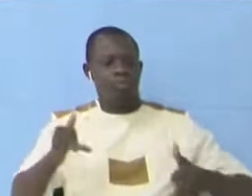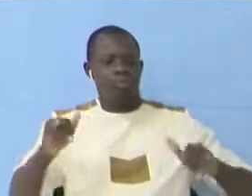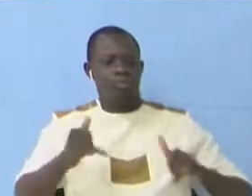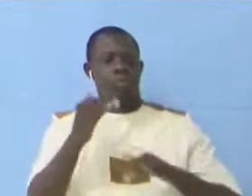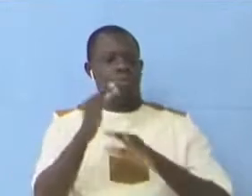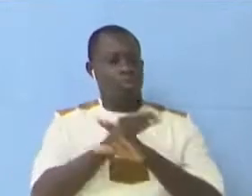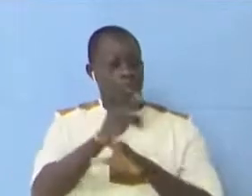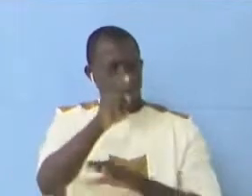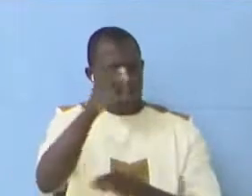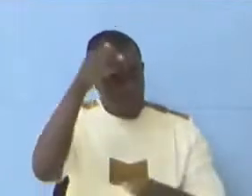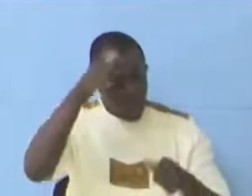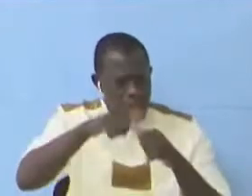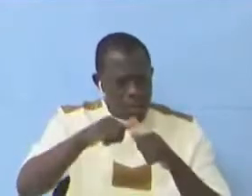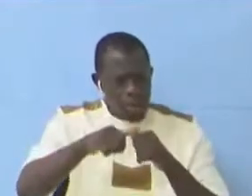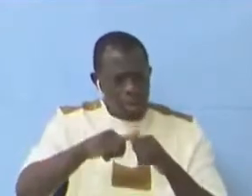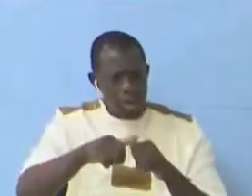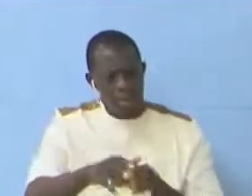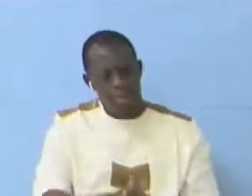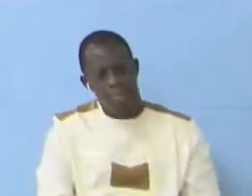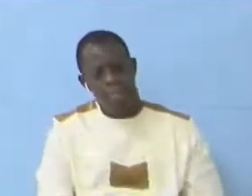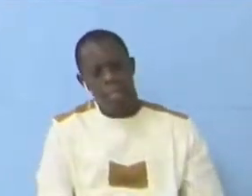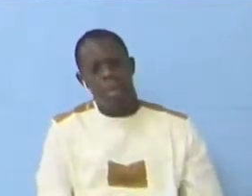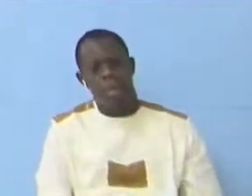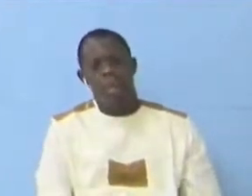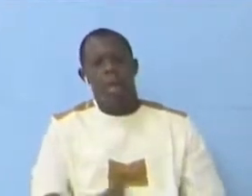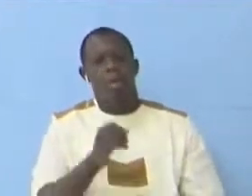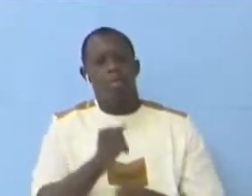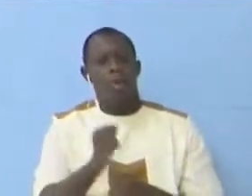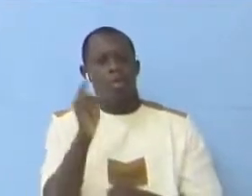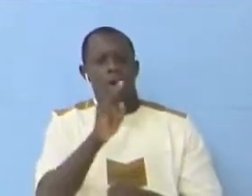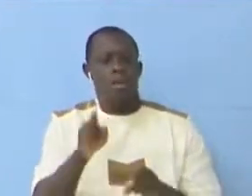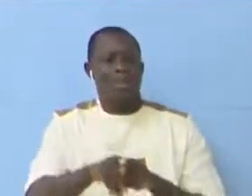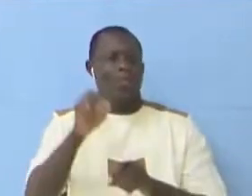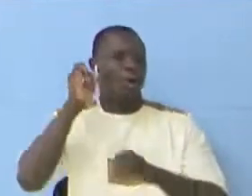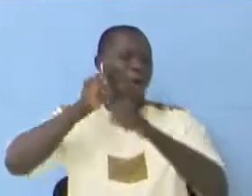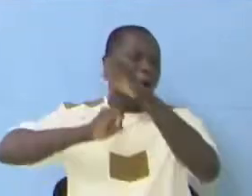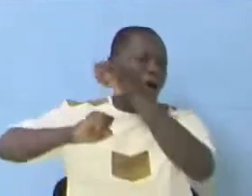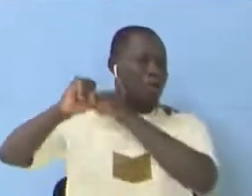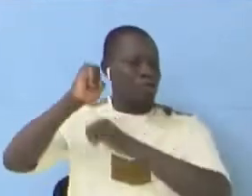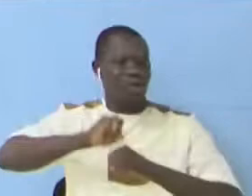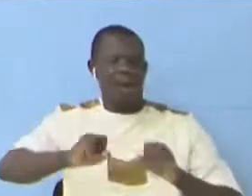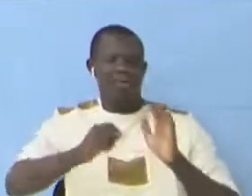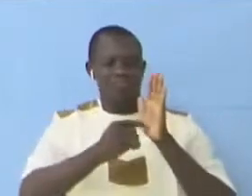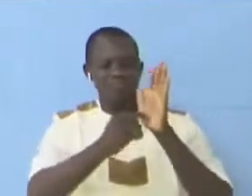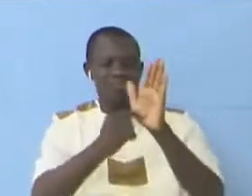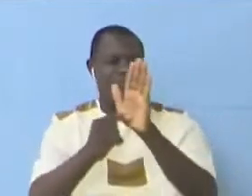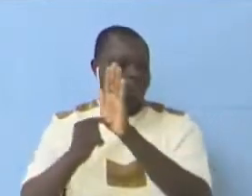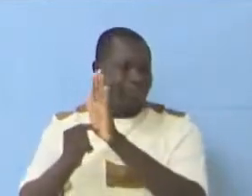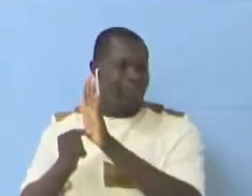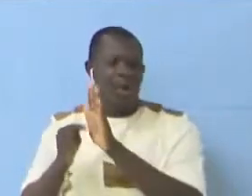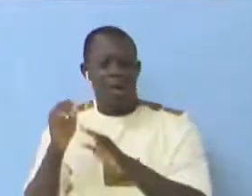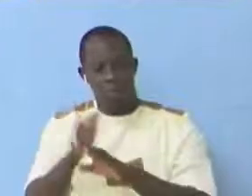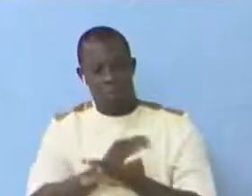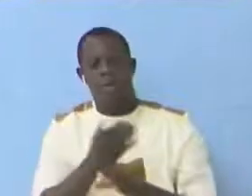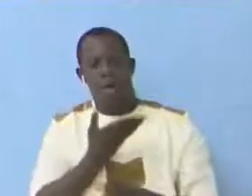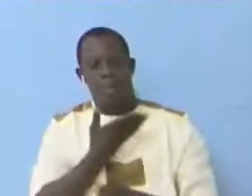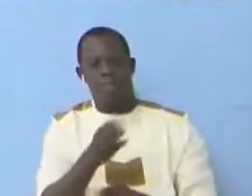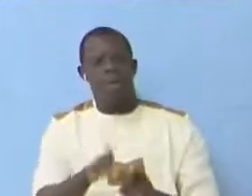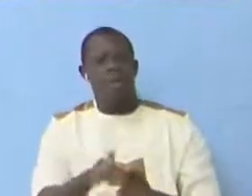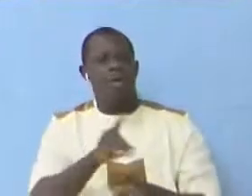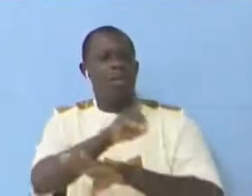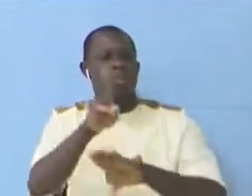xamoon nga xew-xew boobu naka lañ ko doon màggalee. It was a cultural display. nekkoon nag po am aada. Where about?